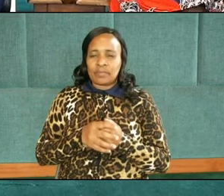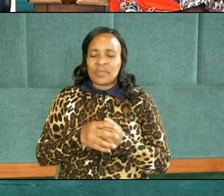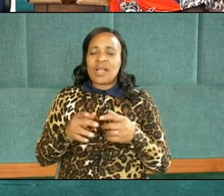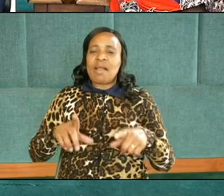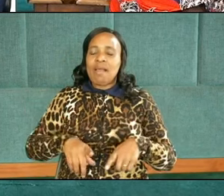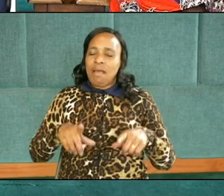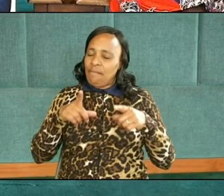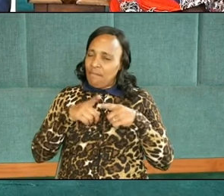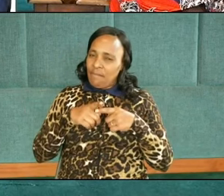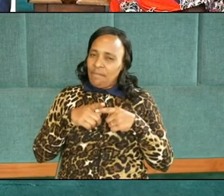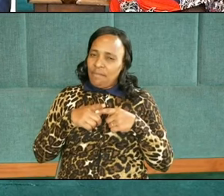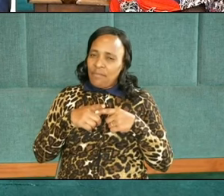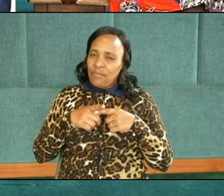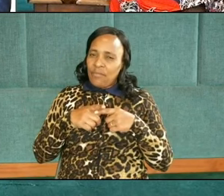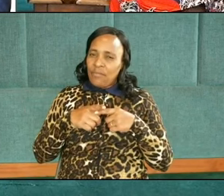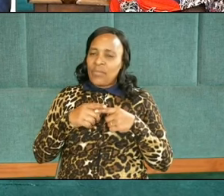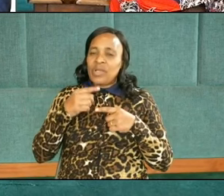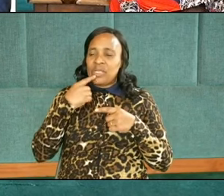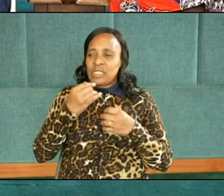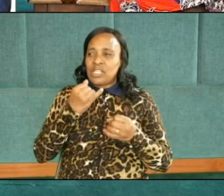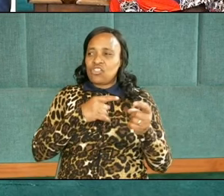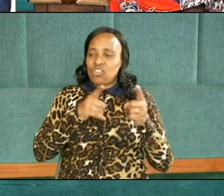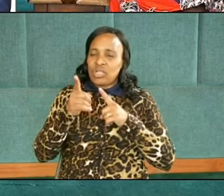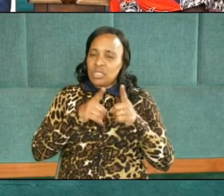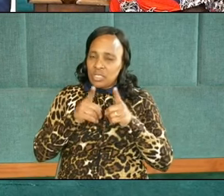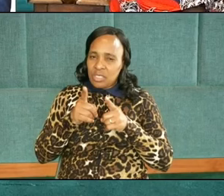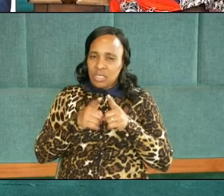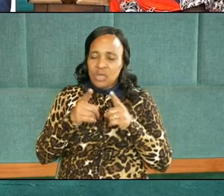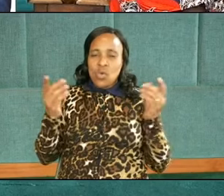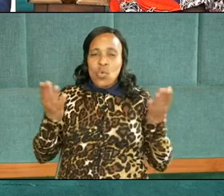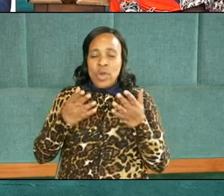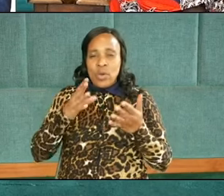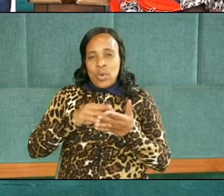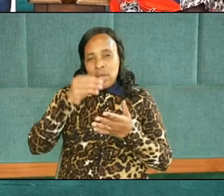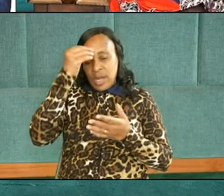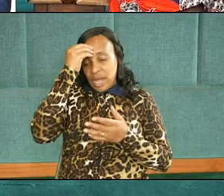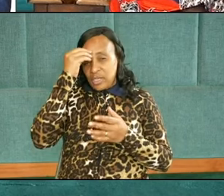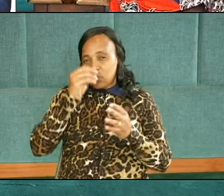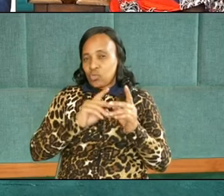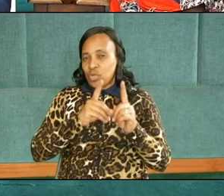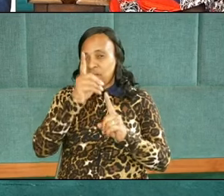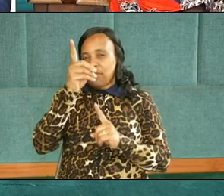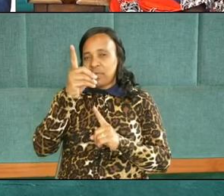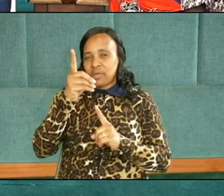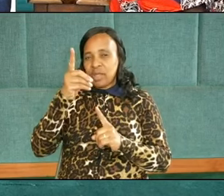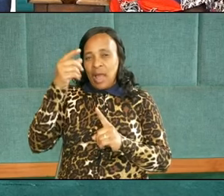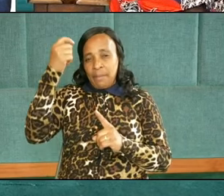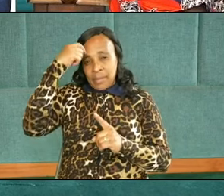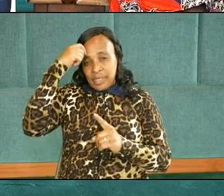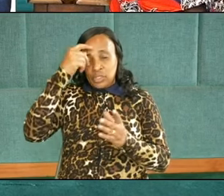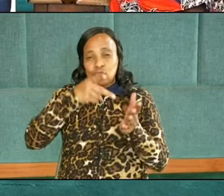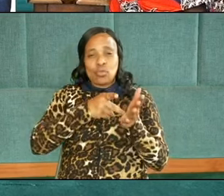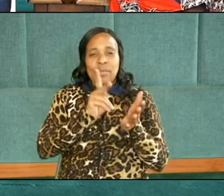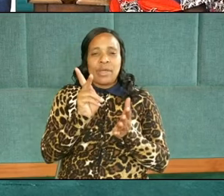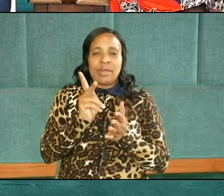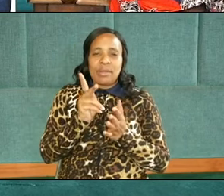Life is a journey where we learn to develop the ability to pay the price.